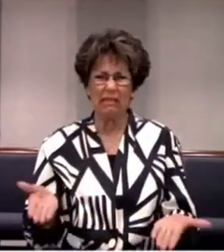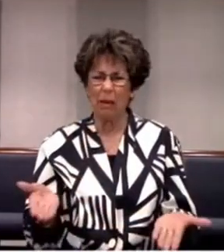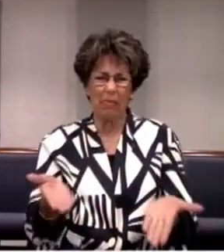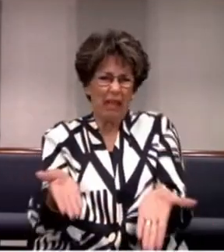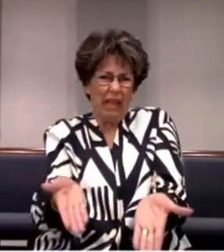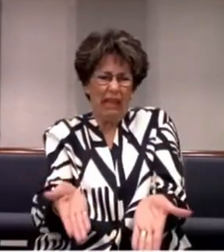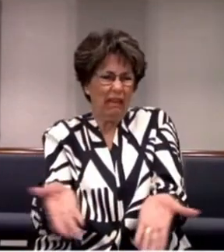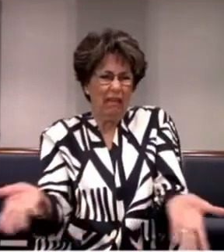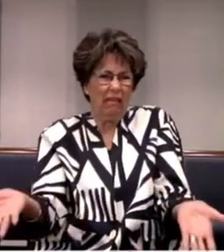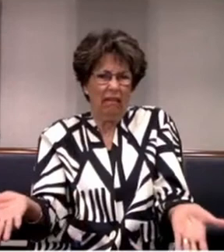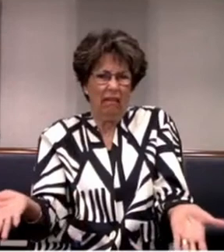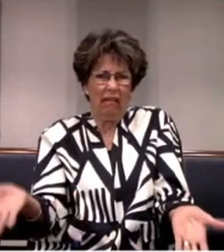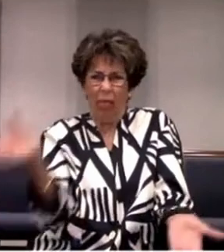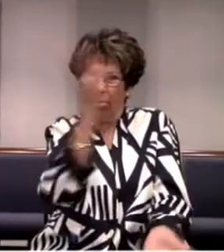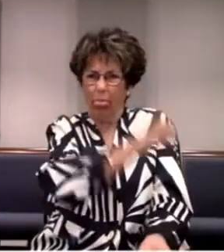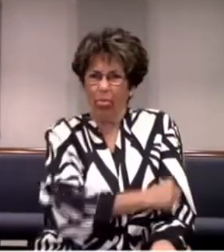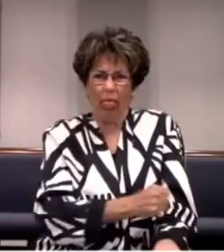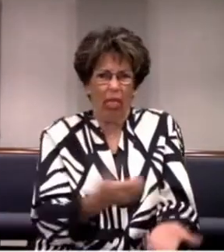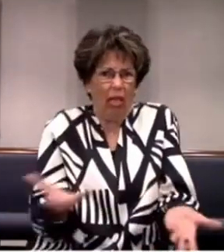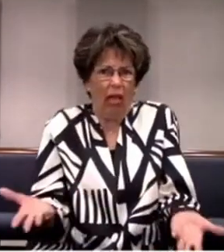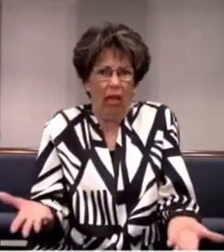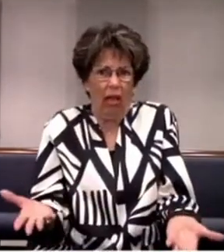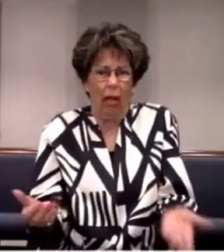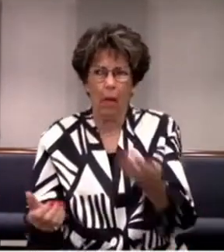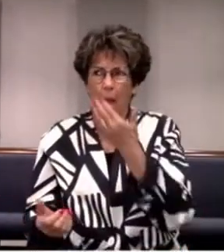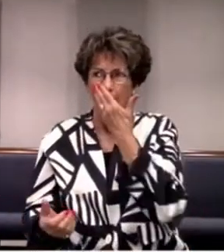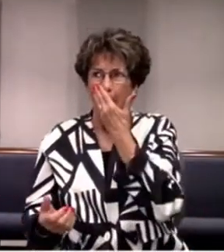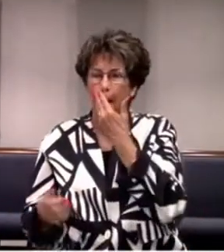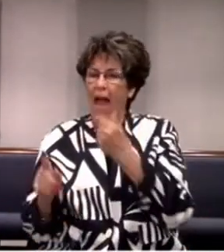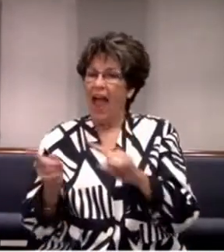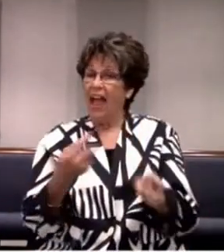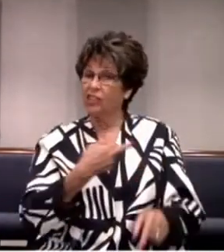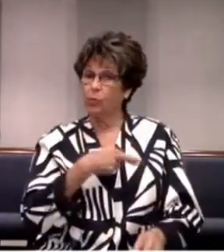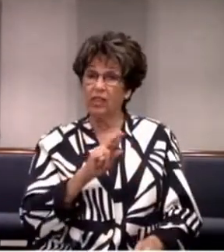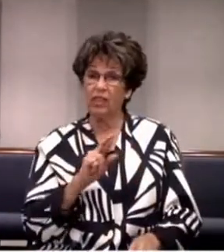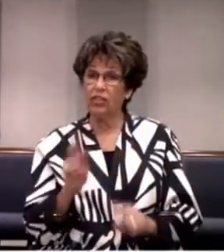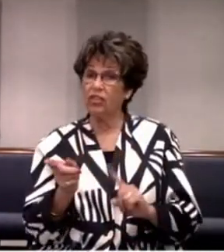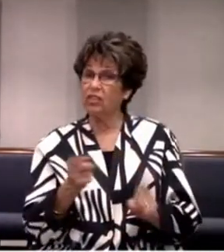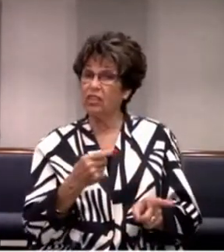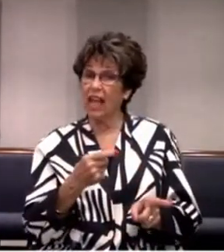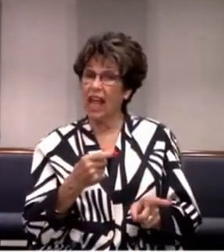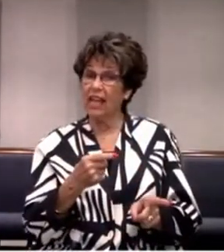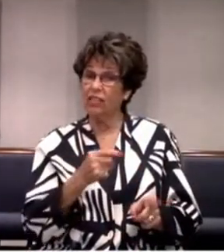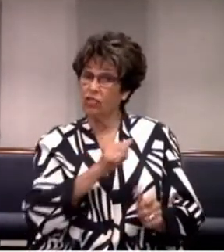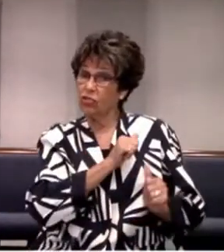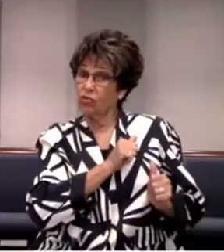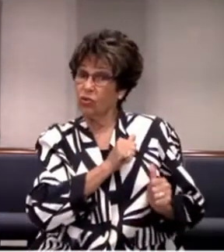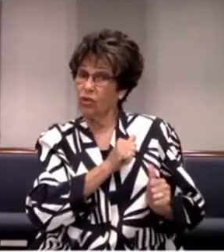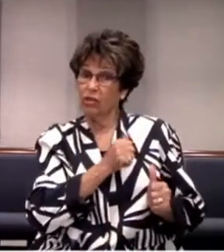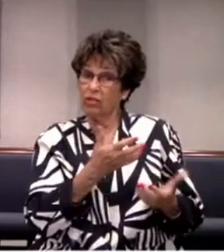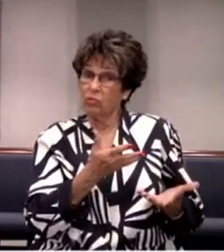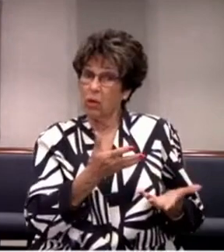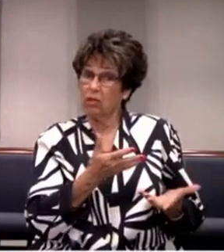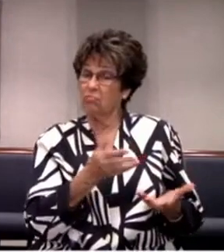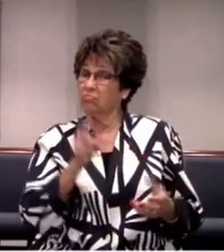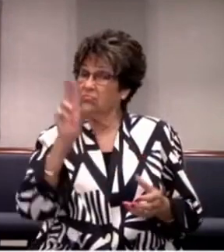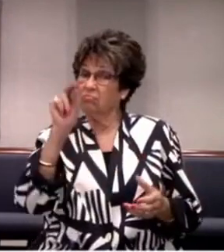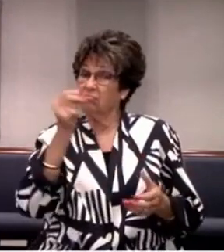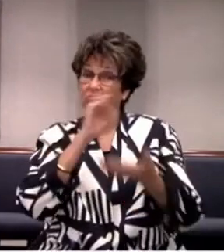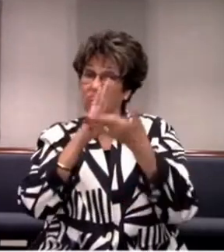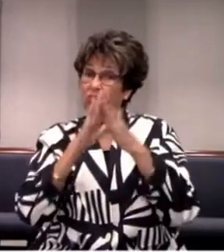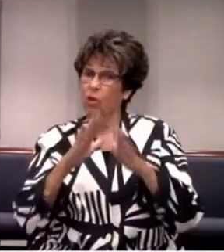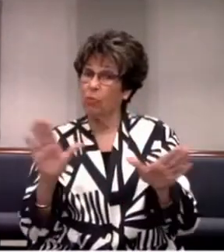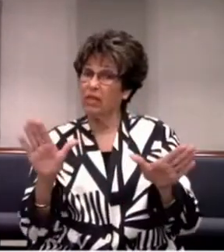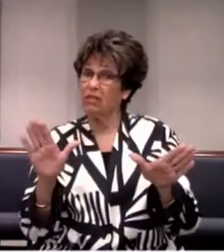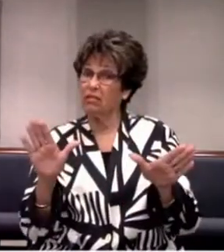I think this tells you that Cornelius, as religious as he was, did not have peace with God. By the way, most people who